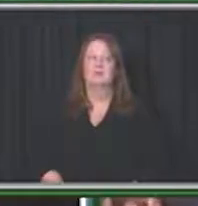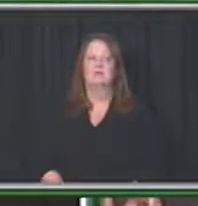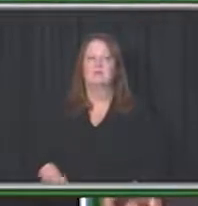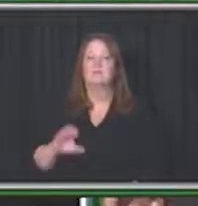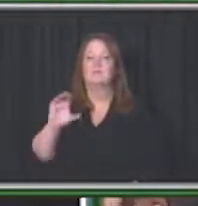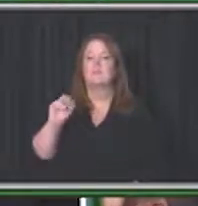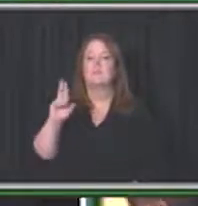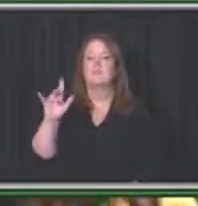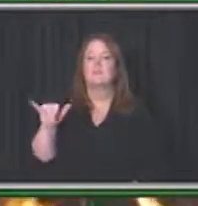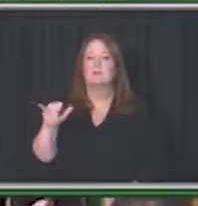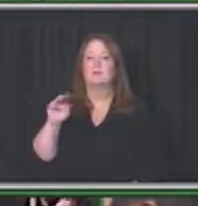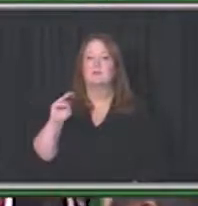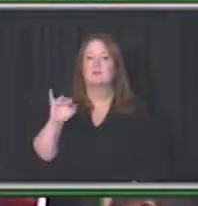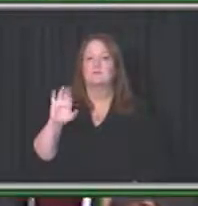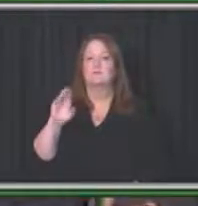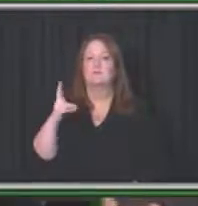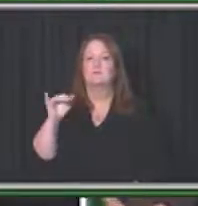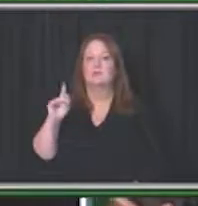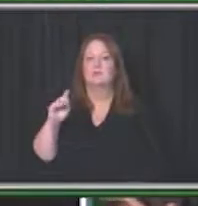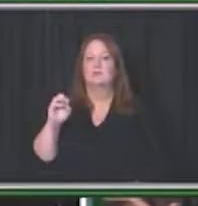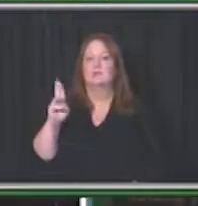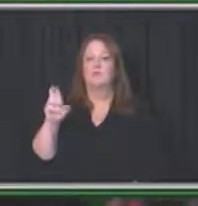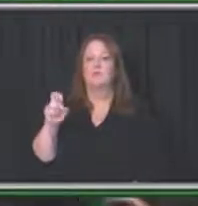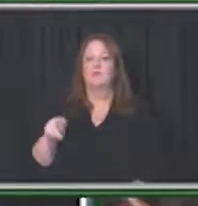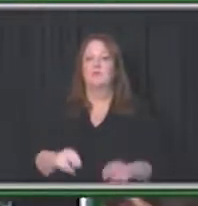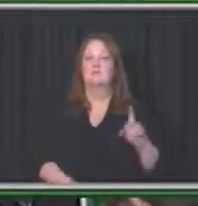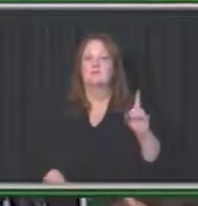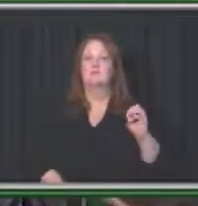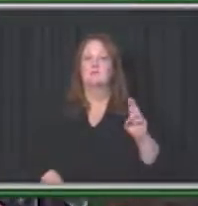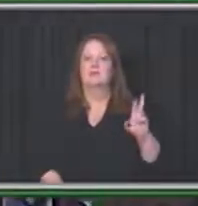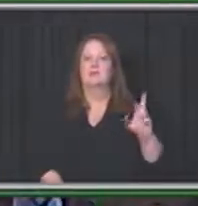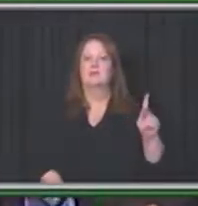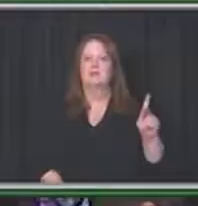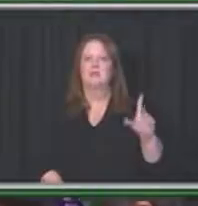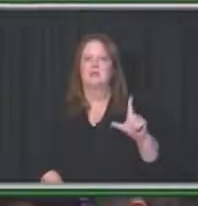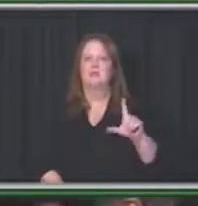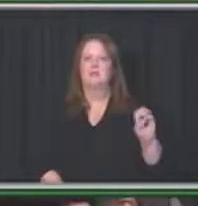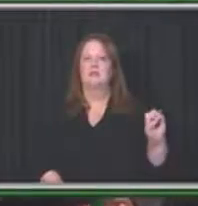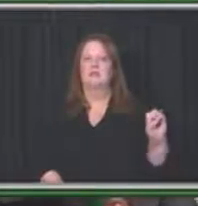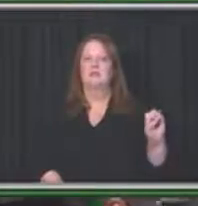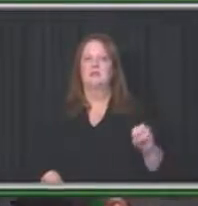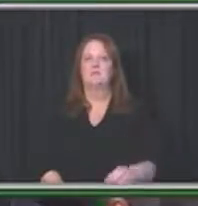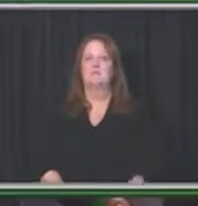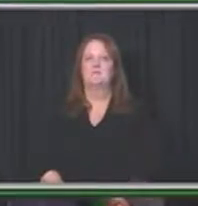Carly Michiko Moran. Derek Lee.